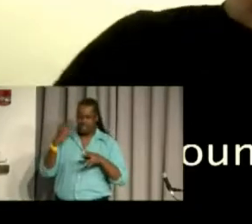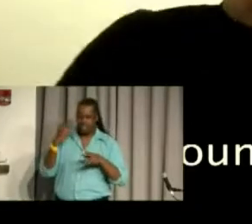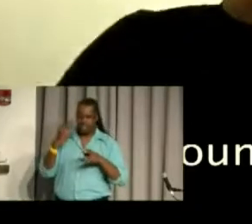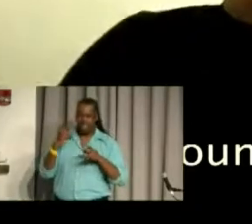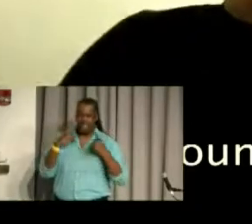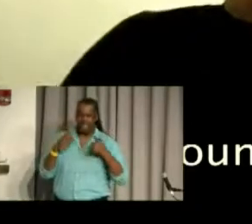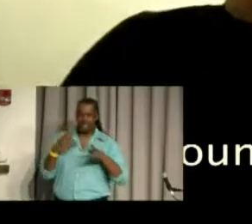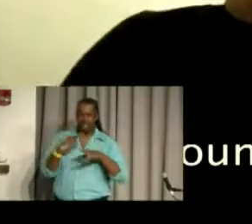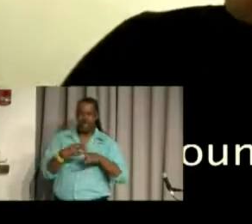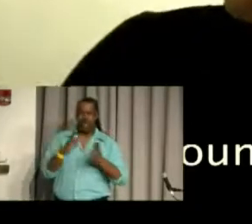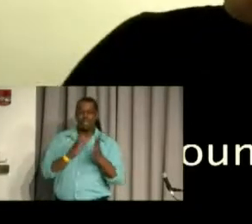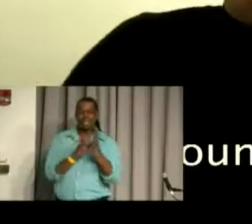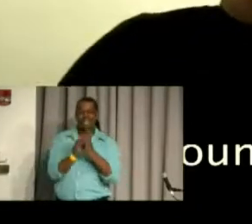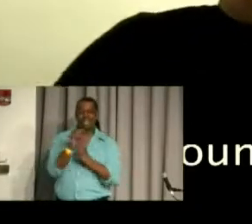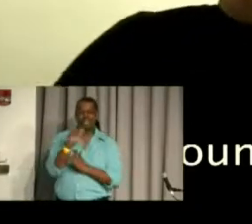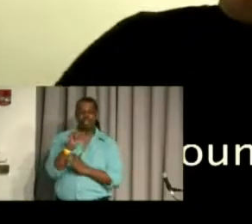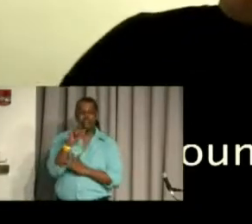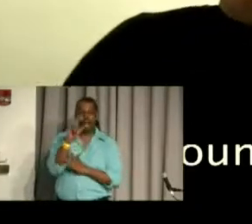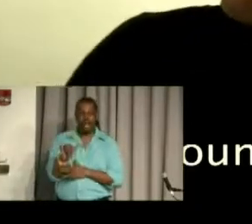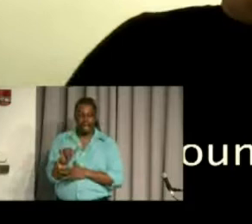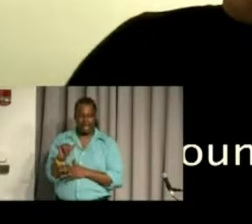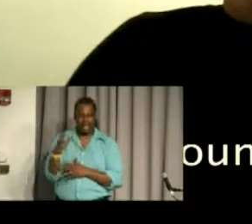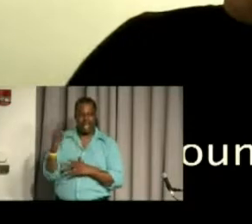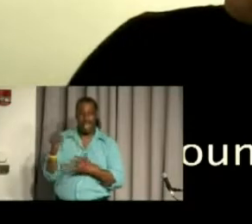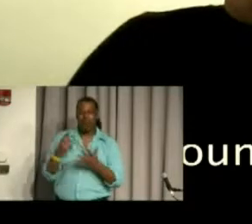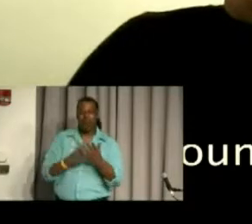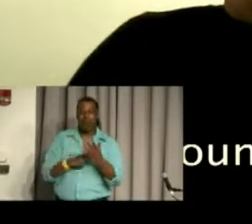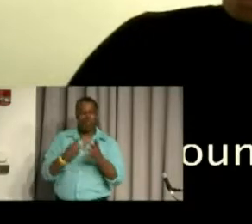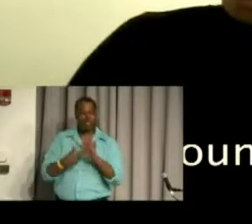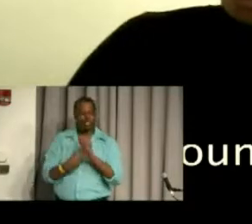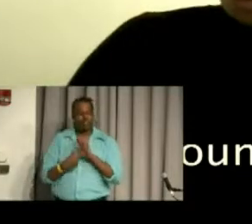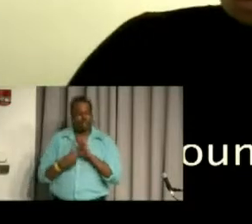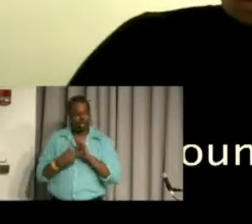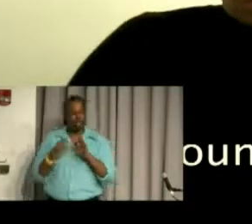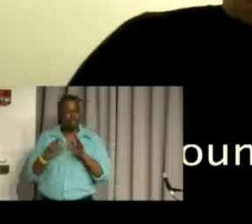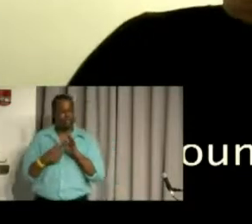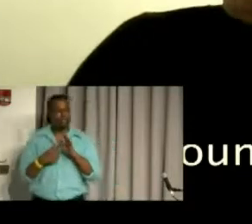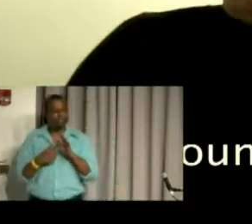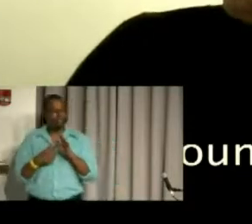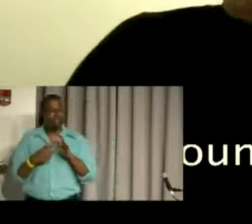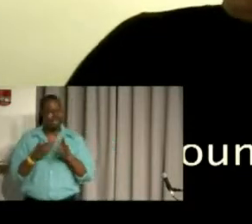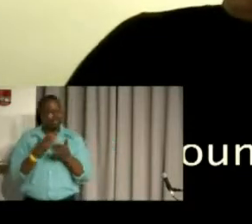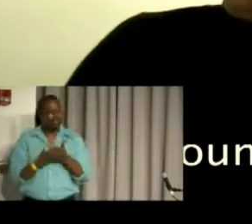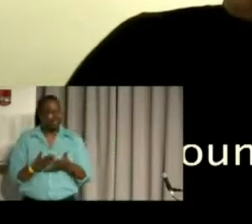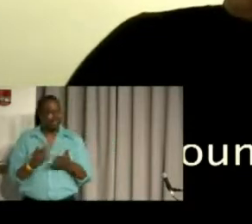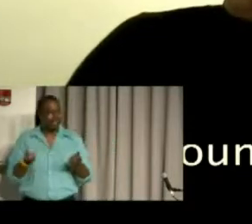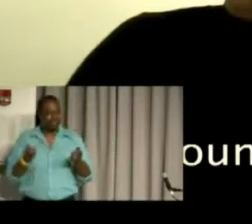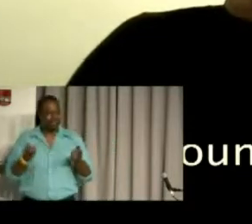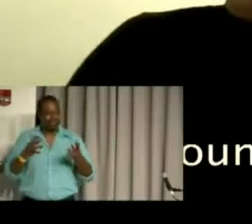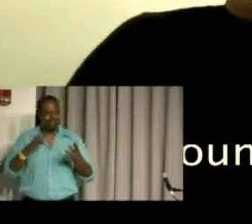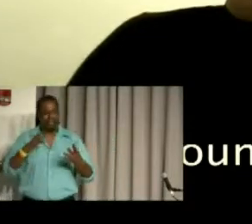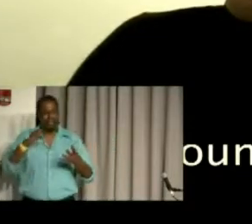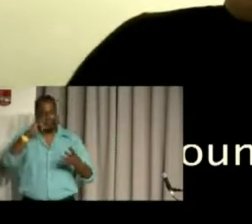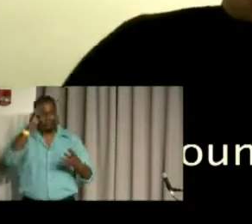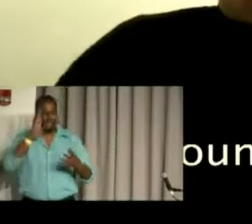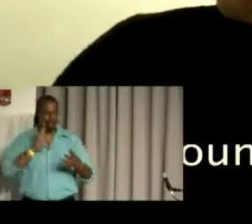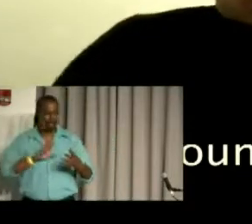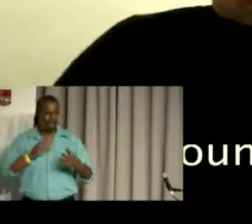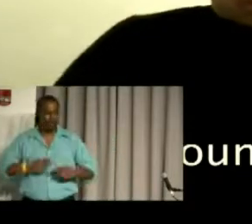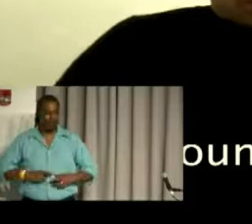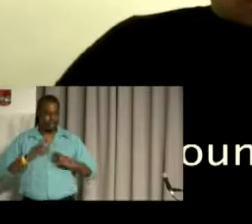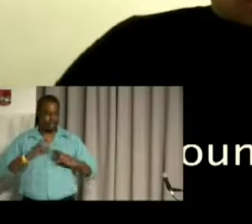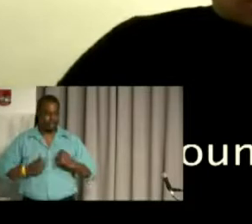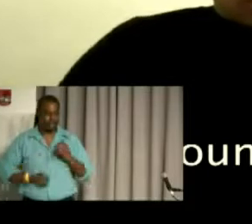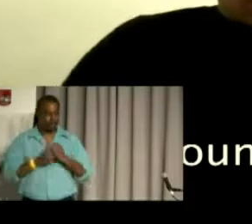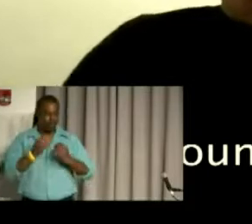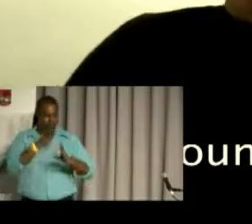and, you know, based on the film that you've shown, it suggests that Black residents are more directly or most directly impacted. But